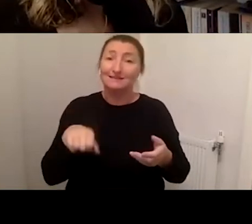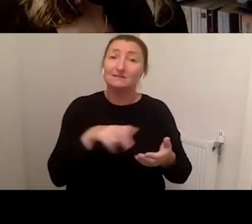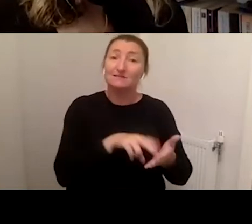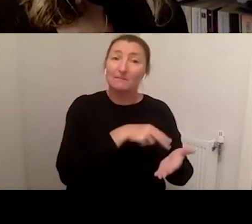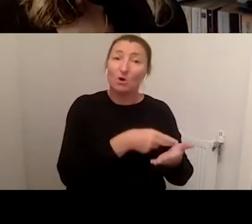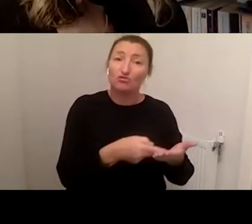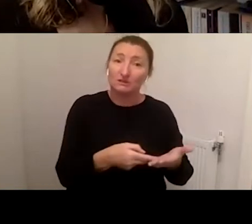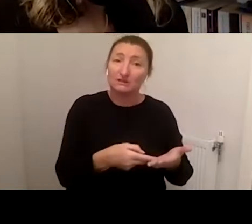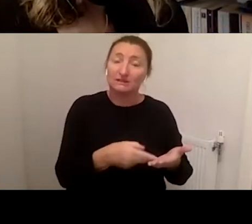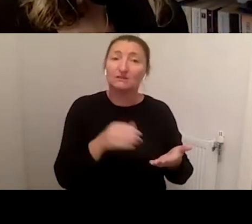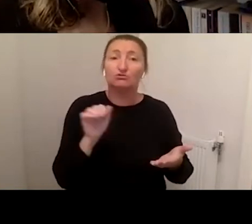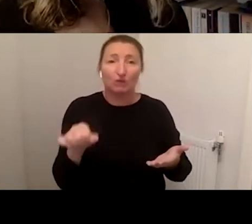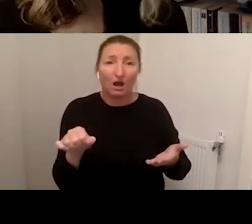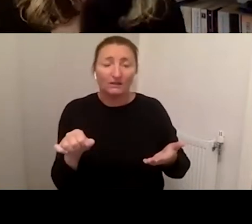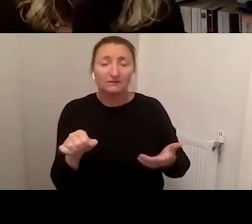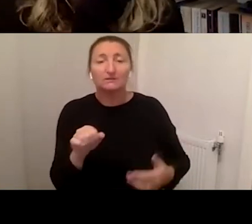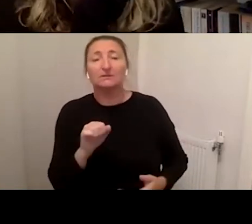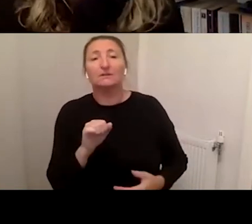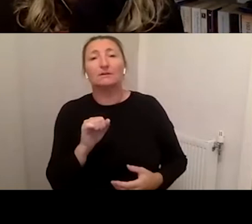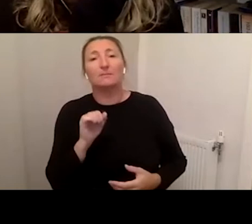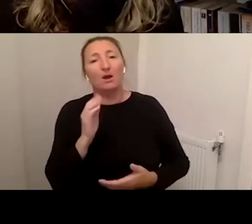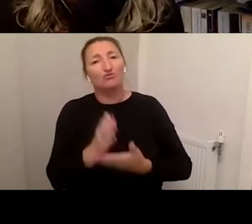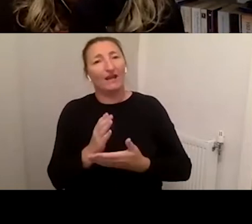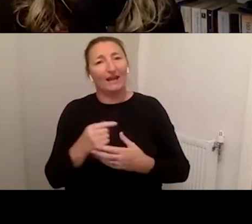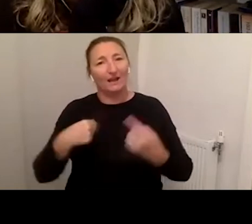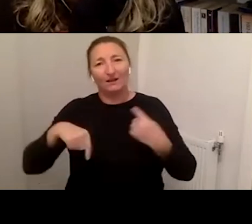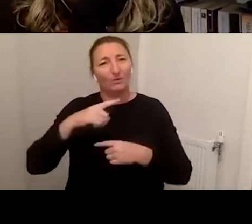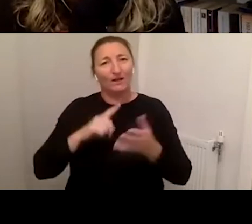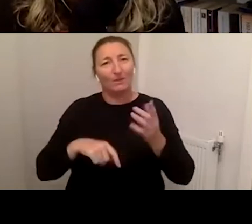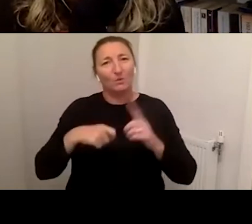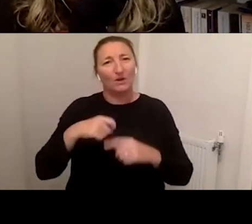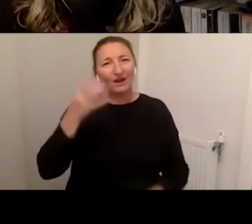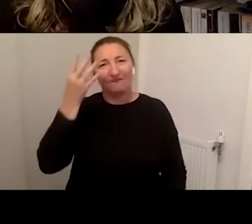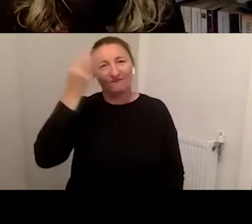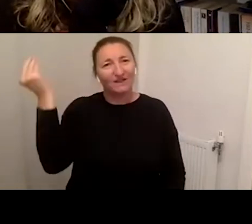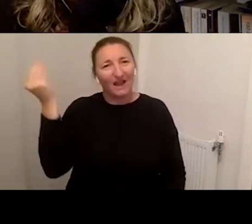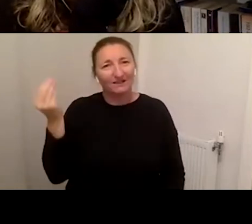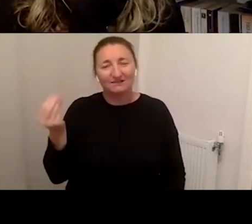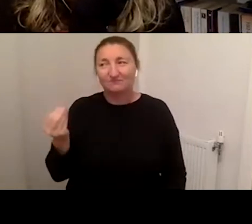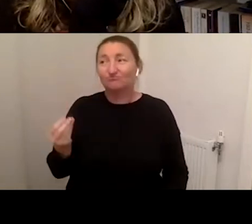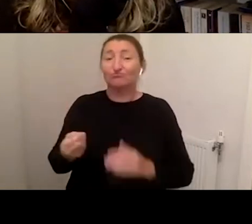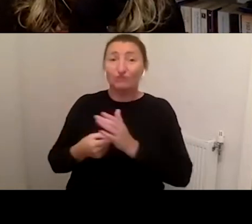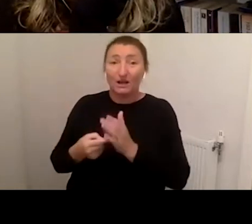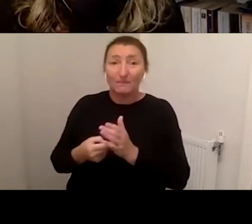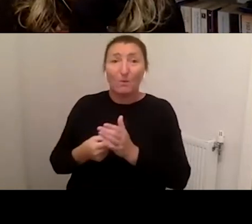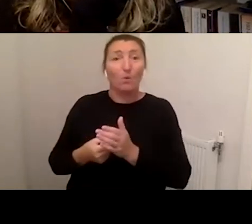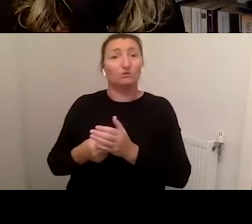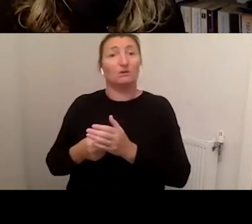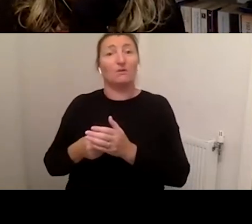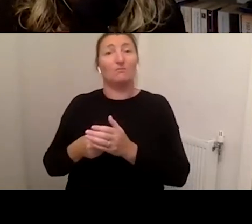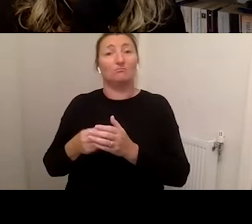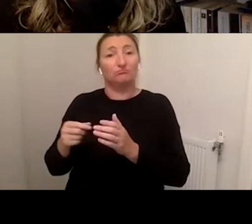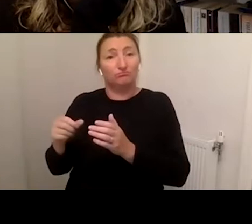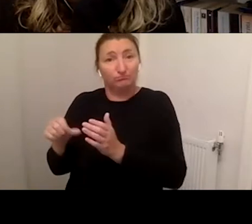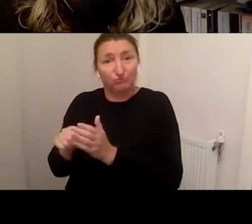to say about nuclear, to answer your question, is that we just forget how important the democratic problems are with the